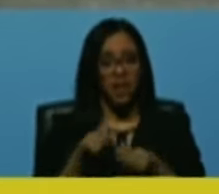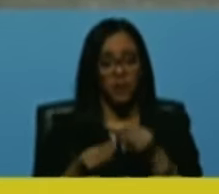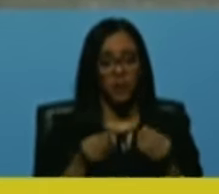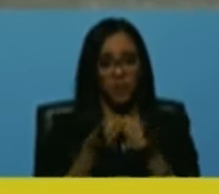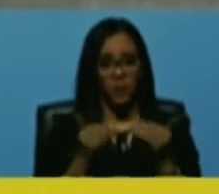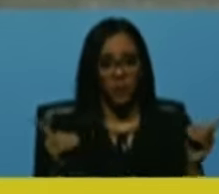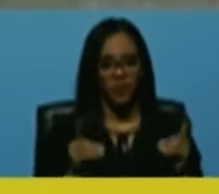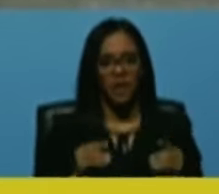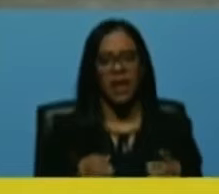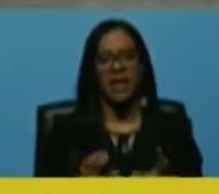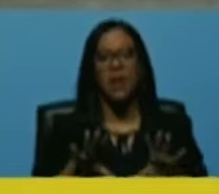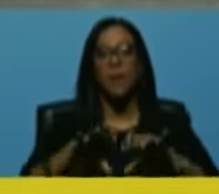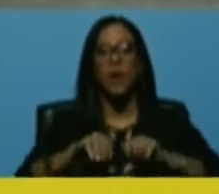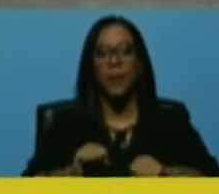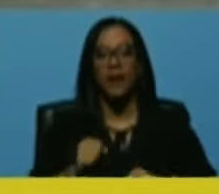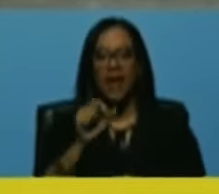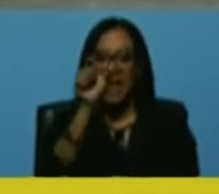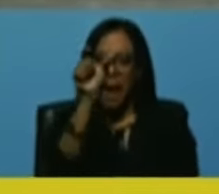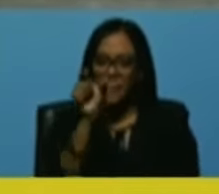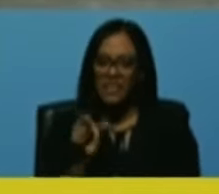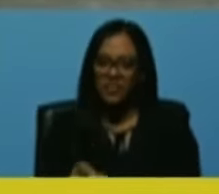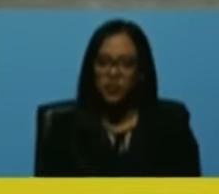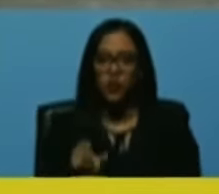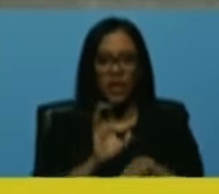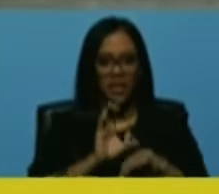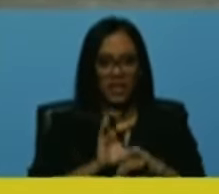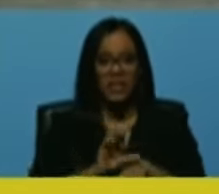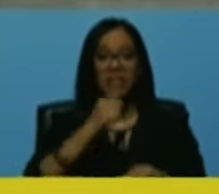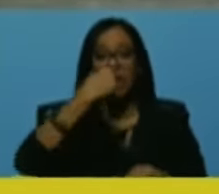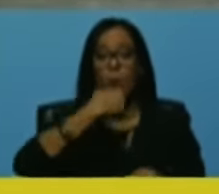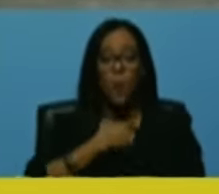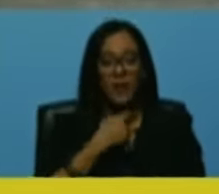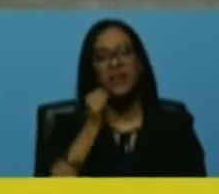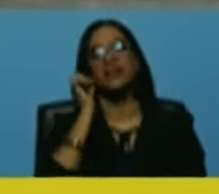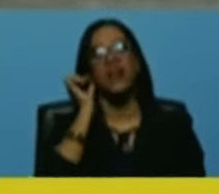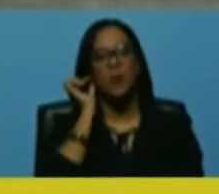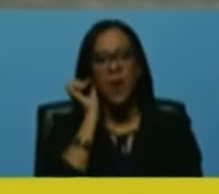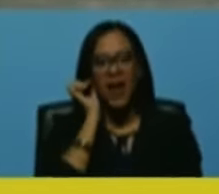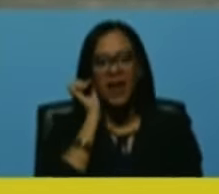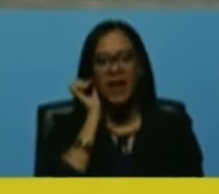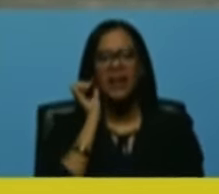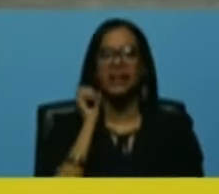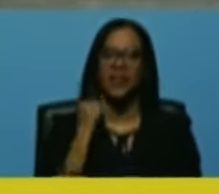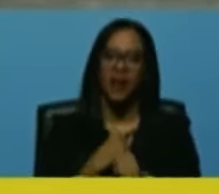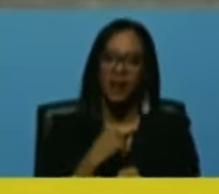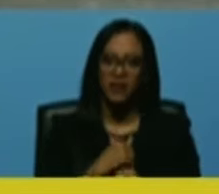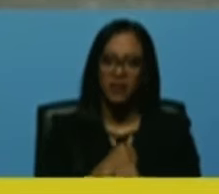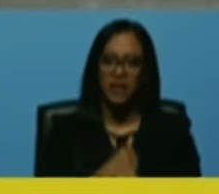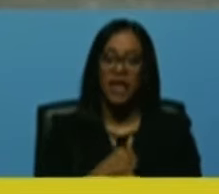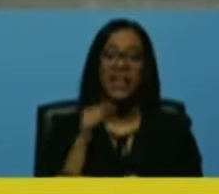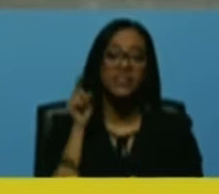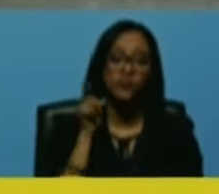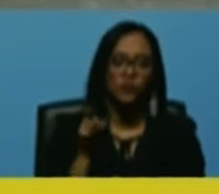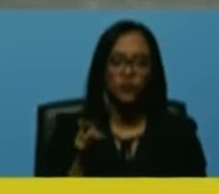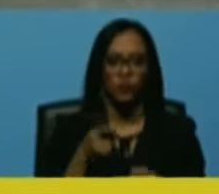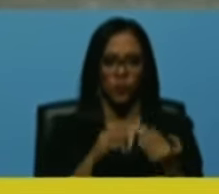What should a democracy be? The empowerment of the citizens, of men, of women, the